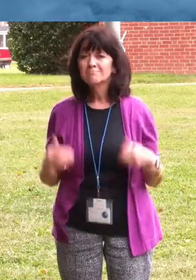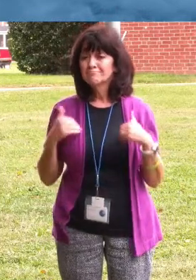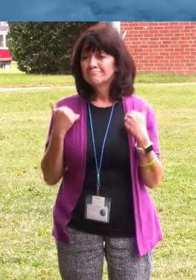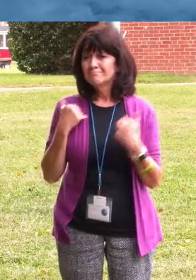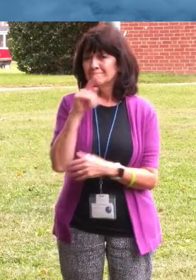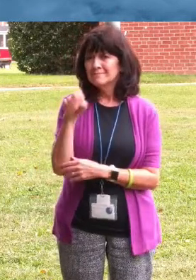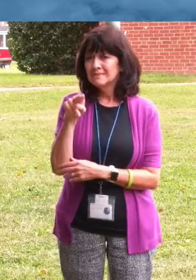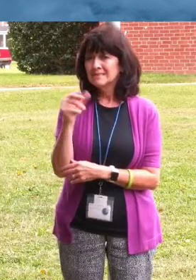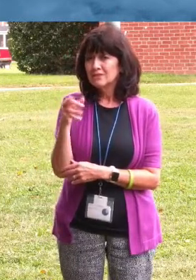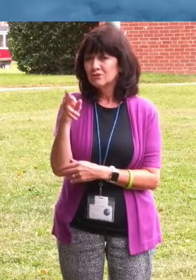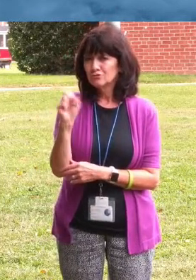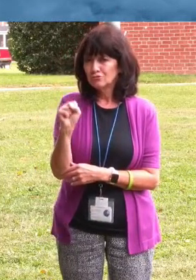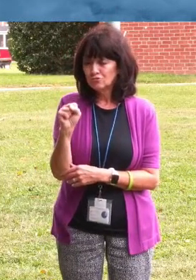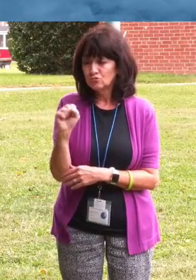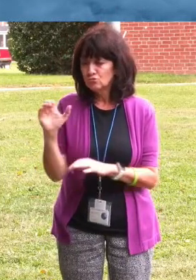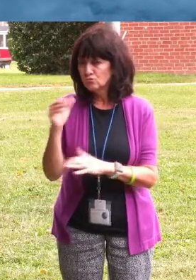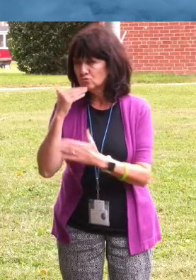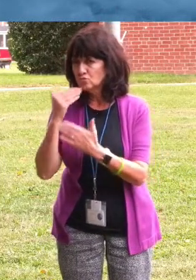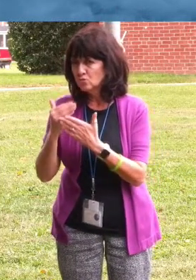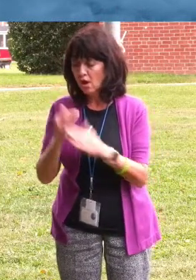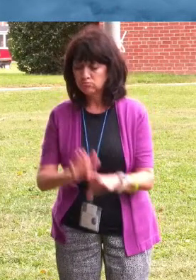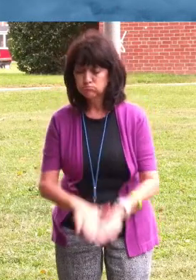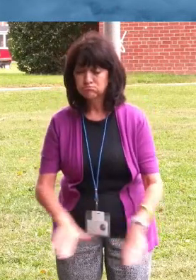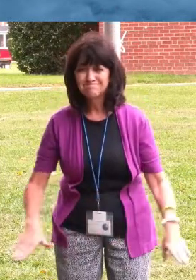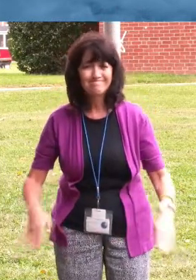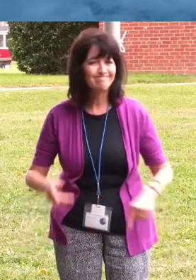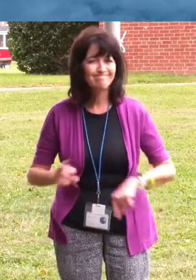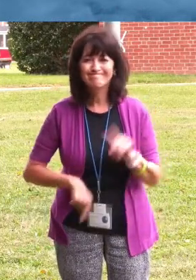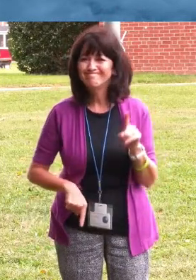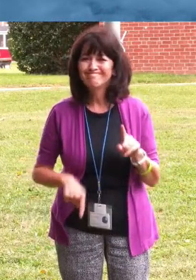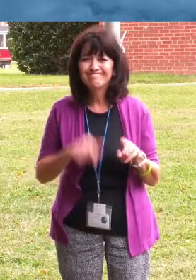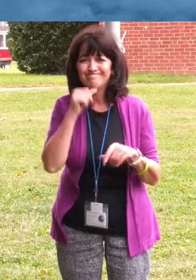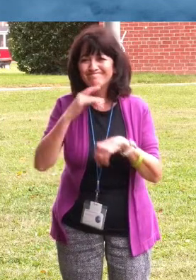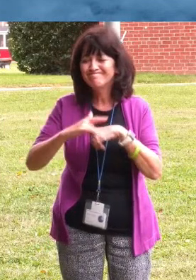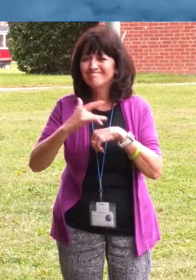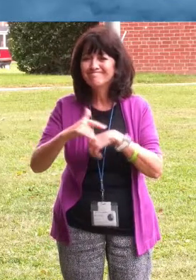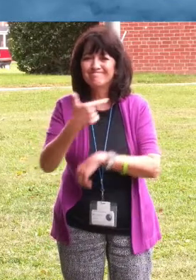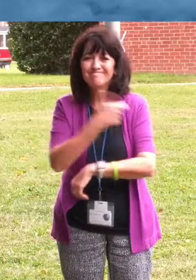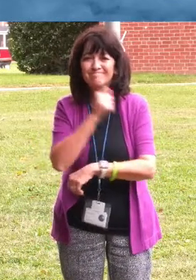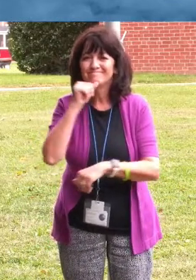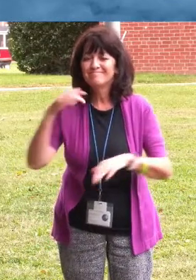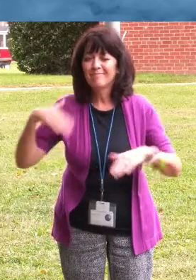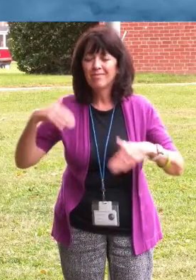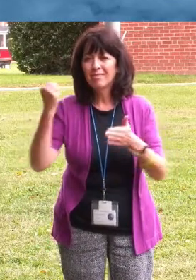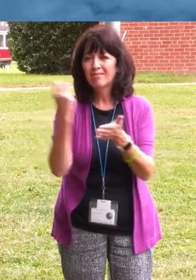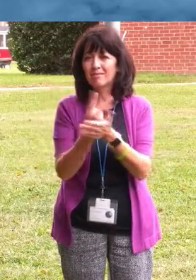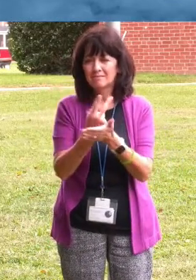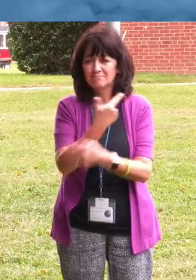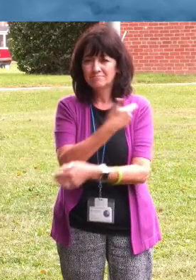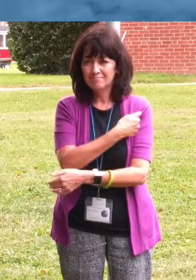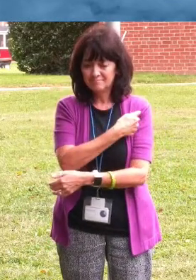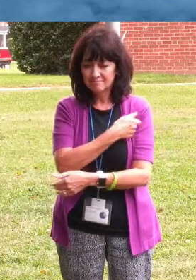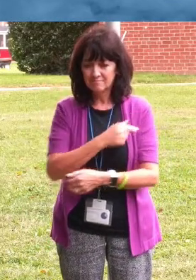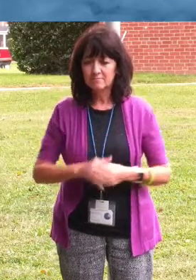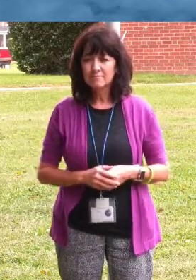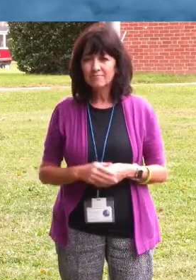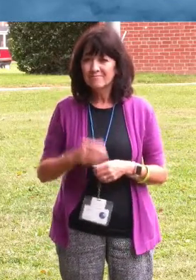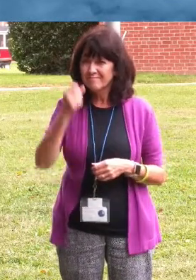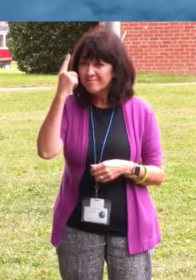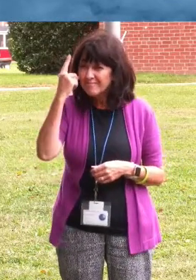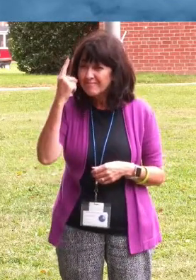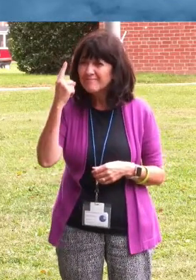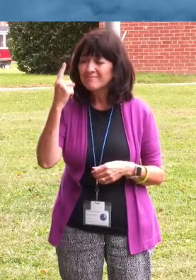well. That's a real statement for their parents. But with those